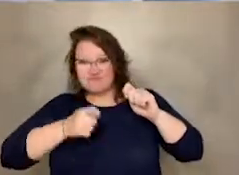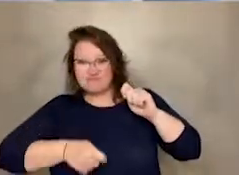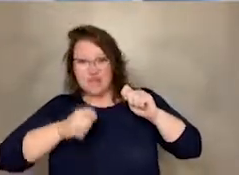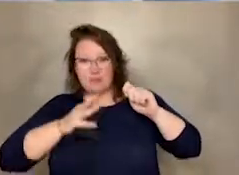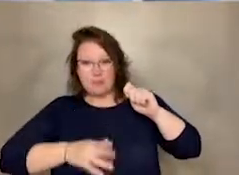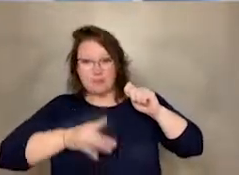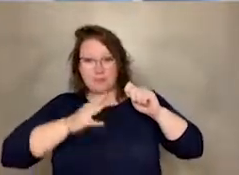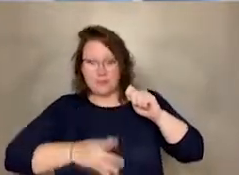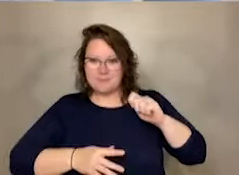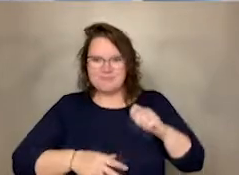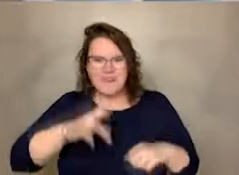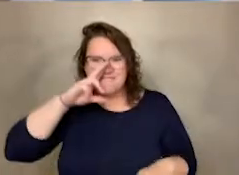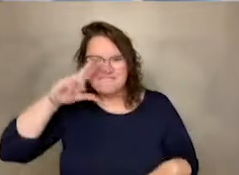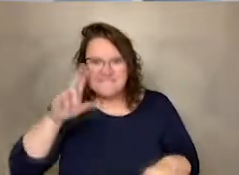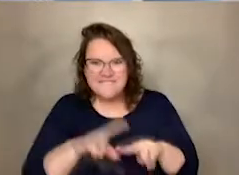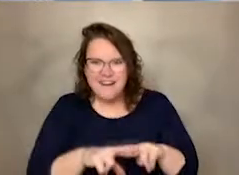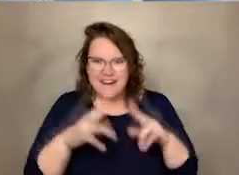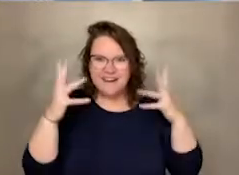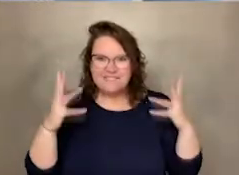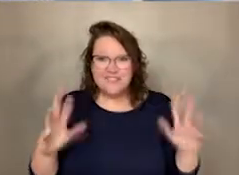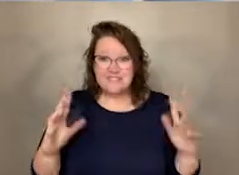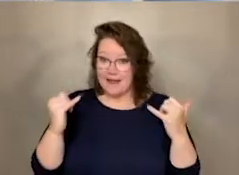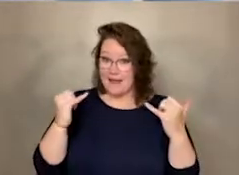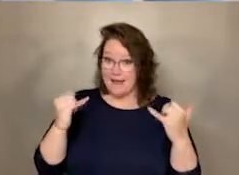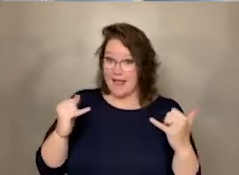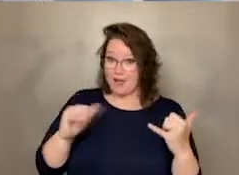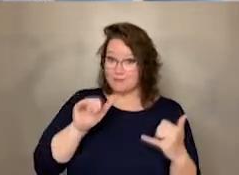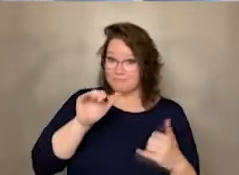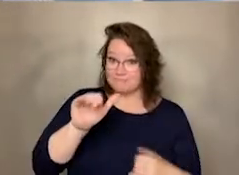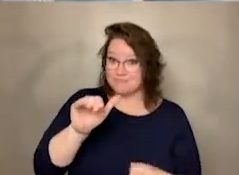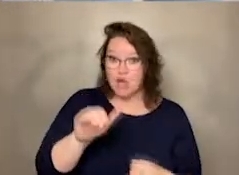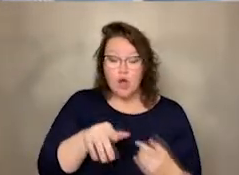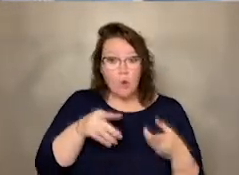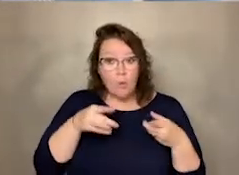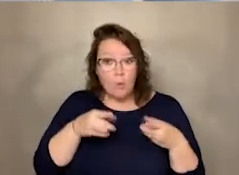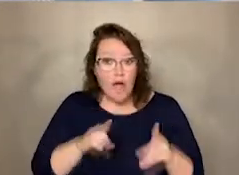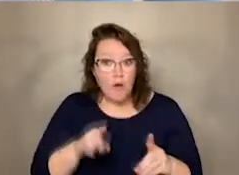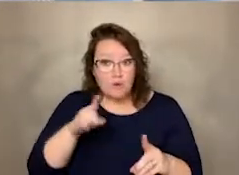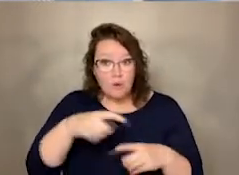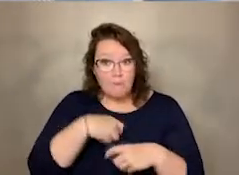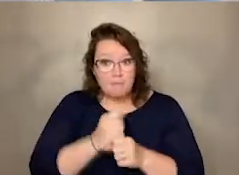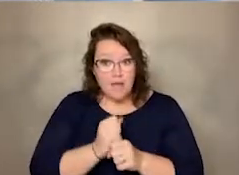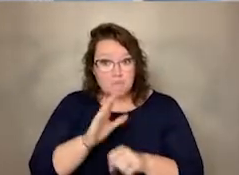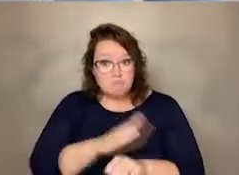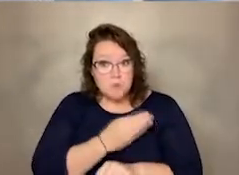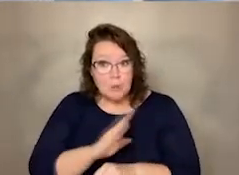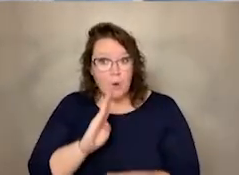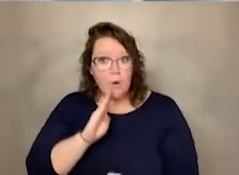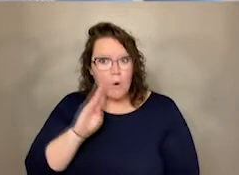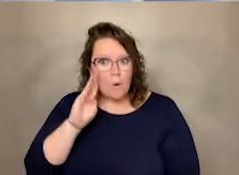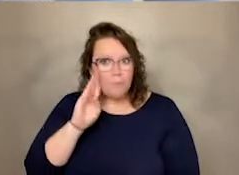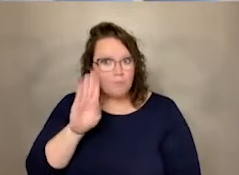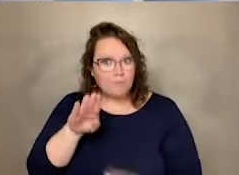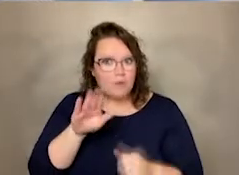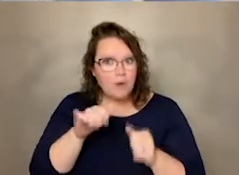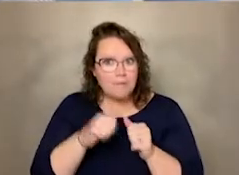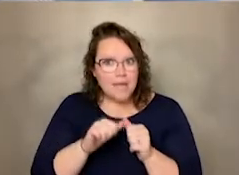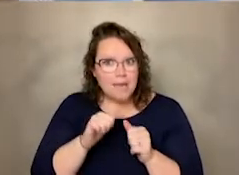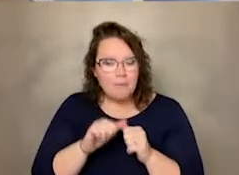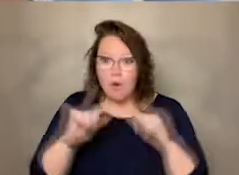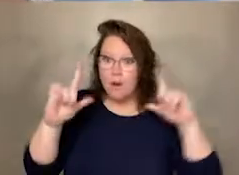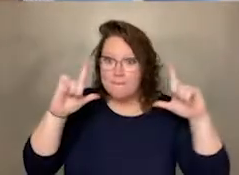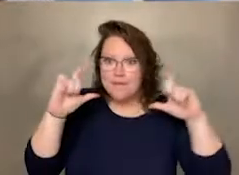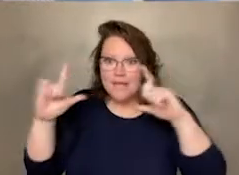Oh, that was so much fun. Now, friends, as you are making your musical instruments at home, remember, take some